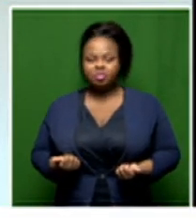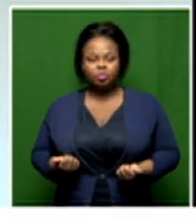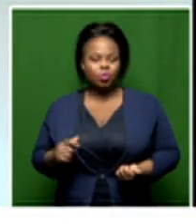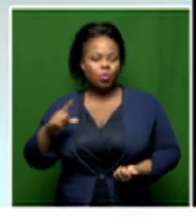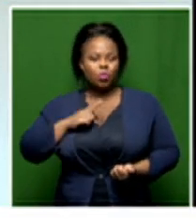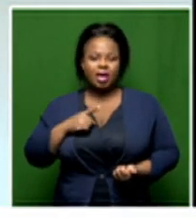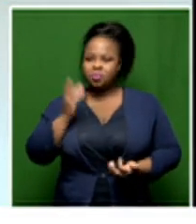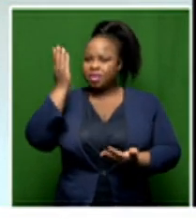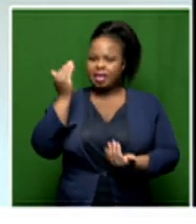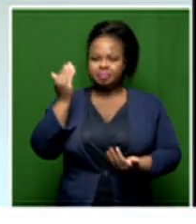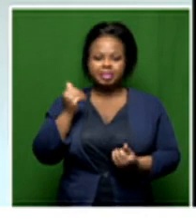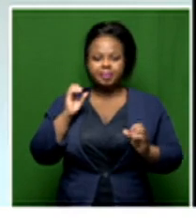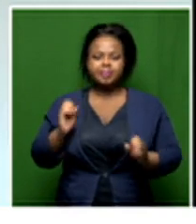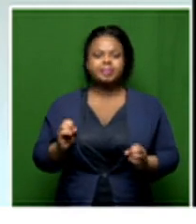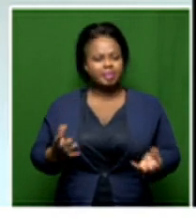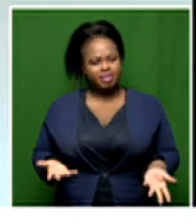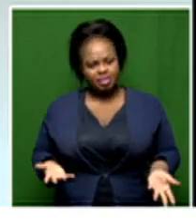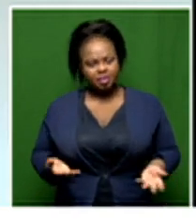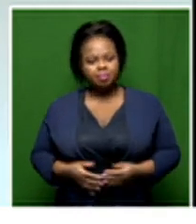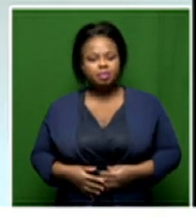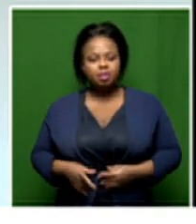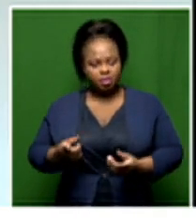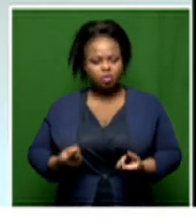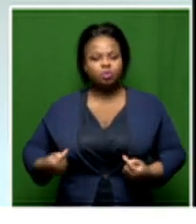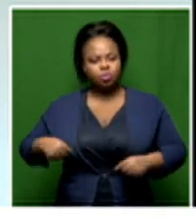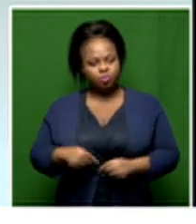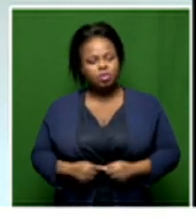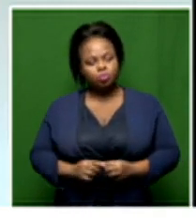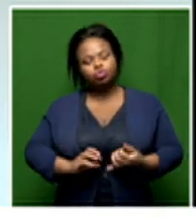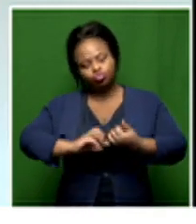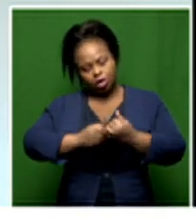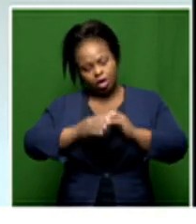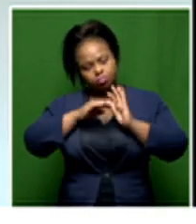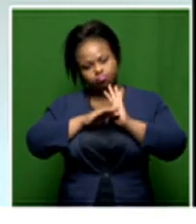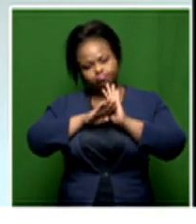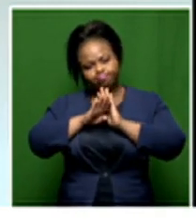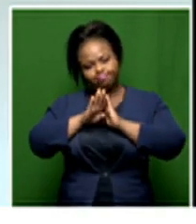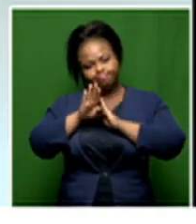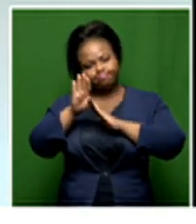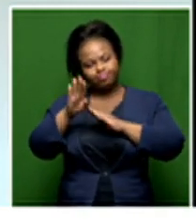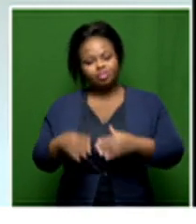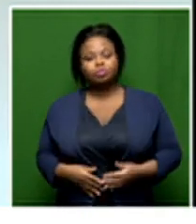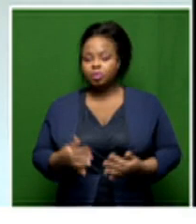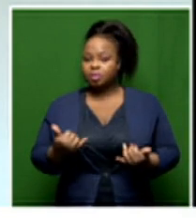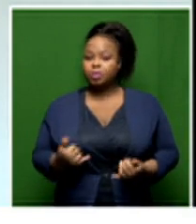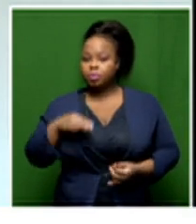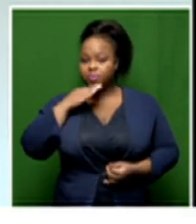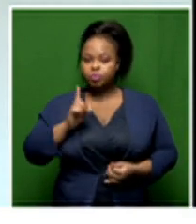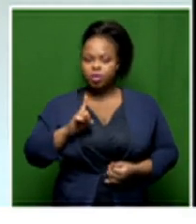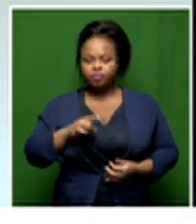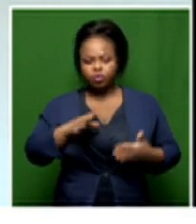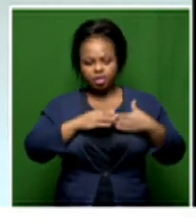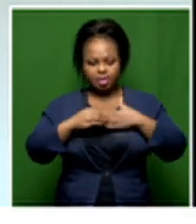precedence that's been set. So we are making rules as we go. And that calls for, firstly,